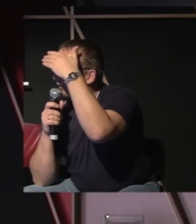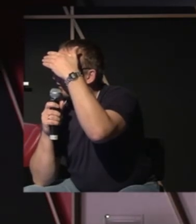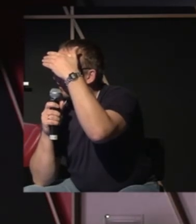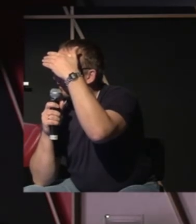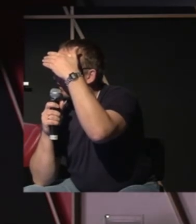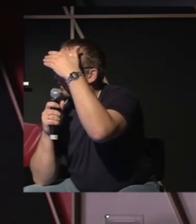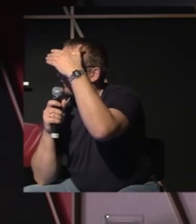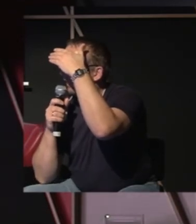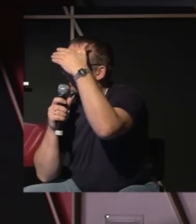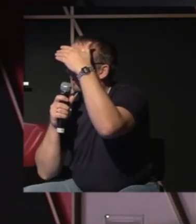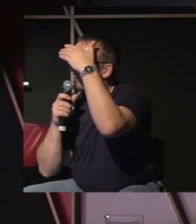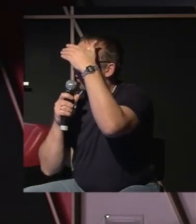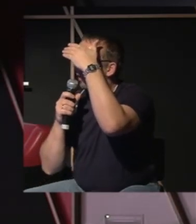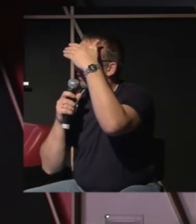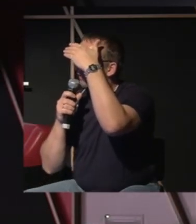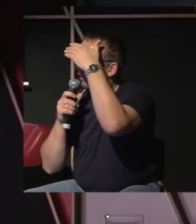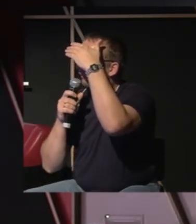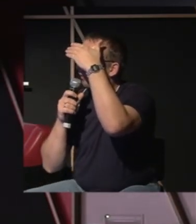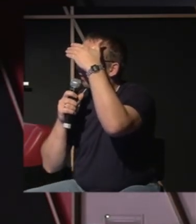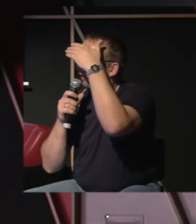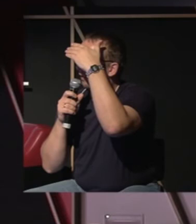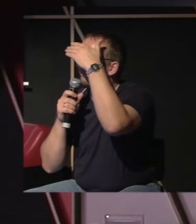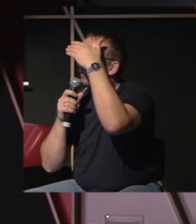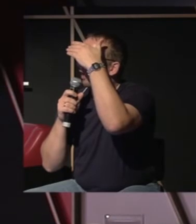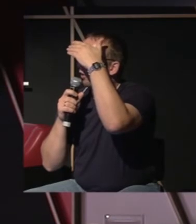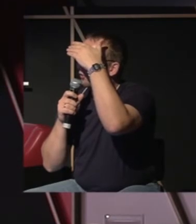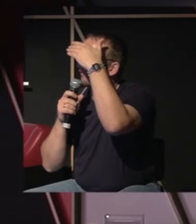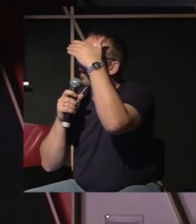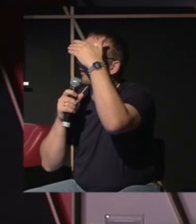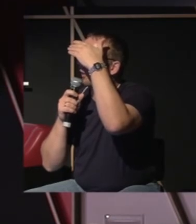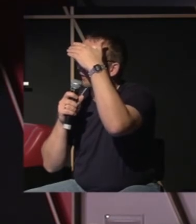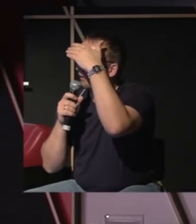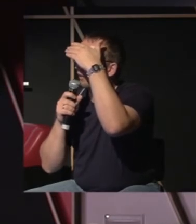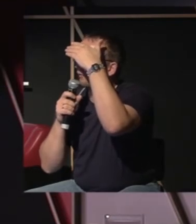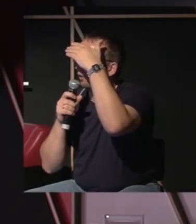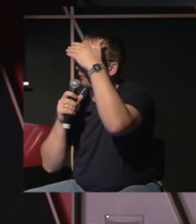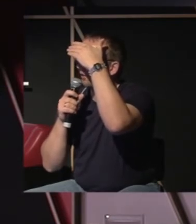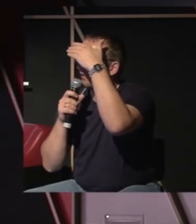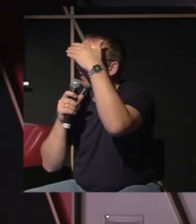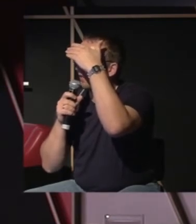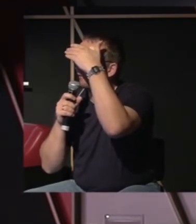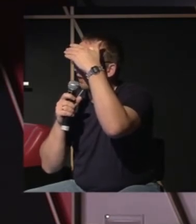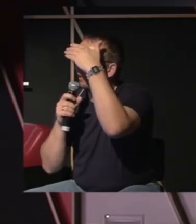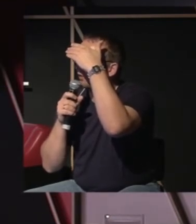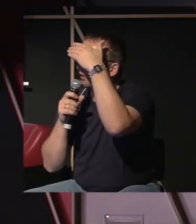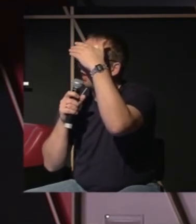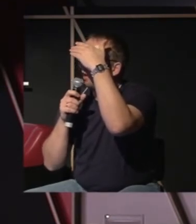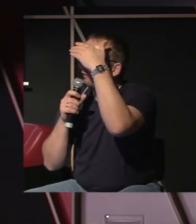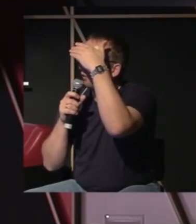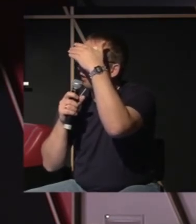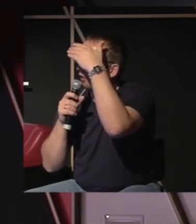Also es wurde sehr, sehr, sehr viel organisiert für Rollstuhlfahrer, für Blinde. Dafür wurde jetzt sehr, sehr viel